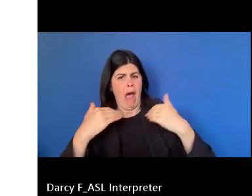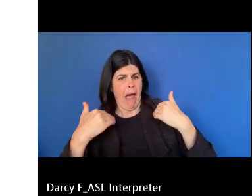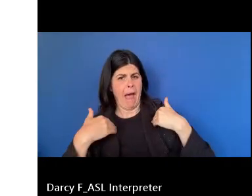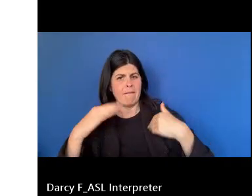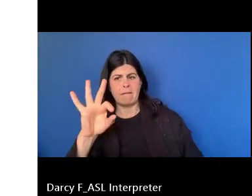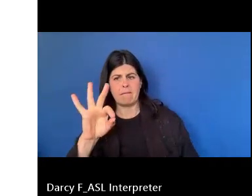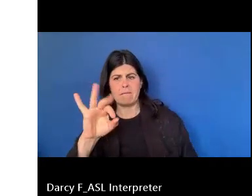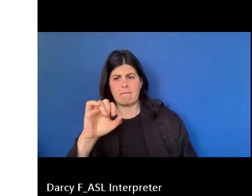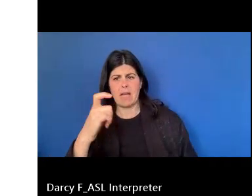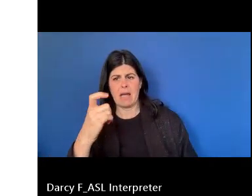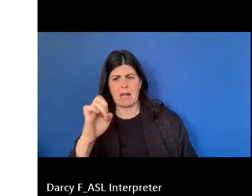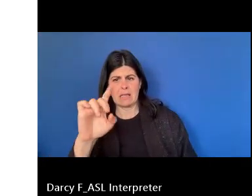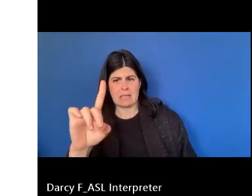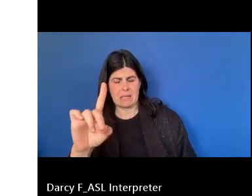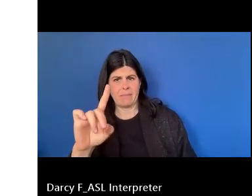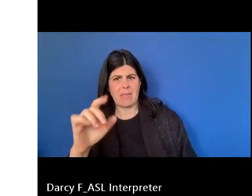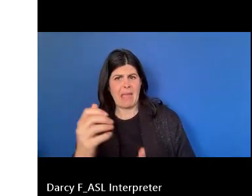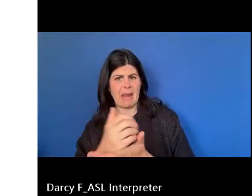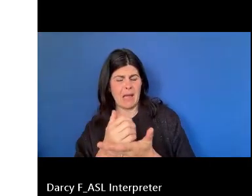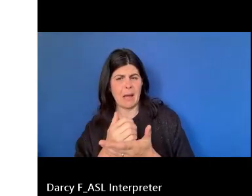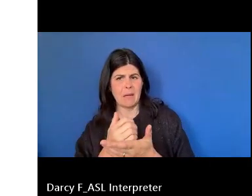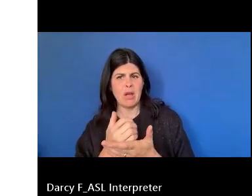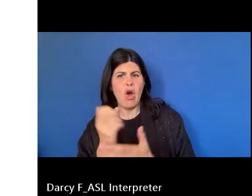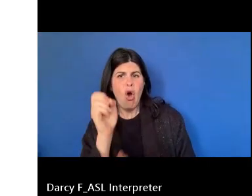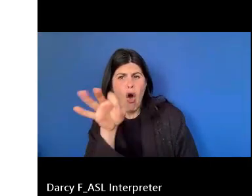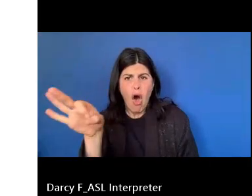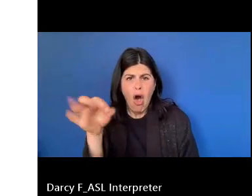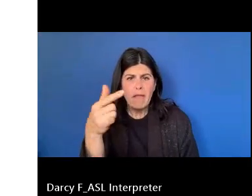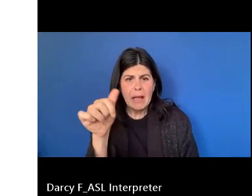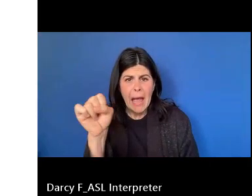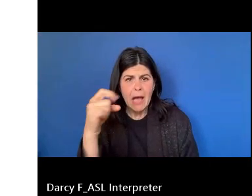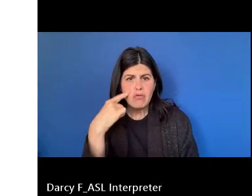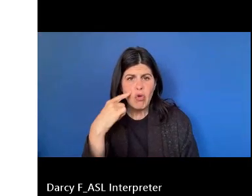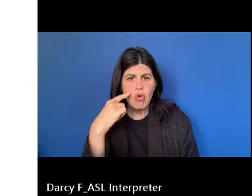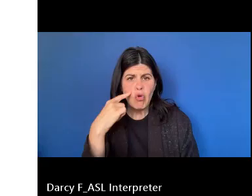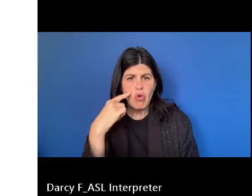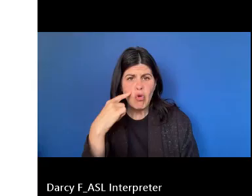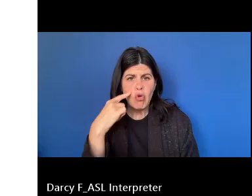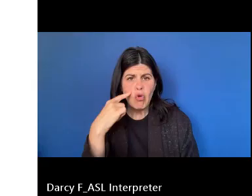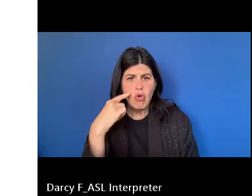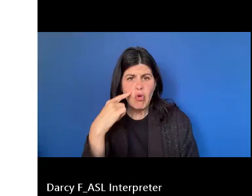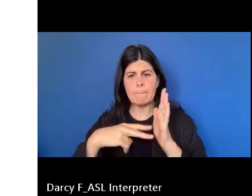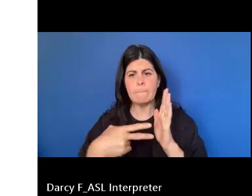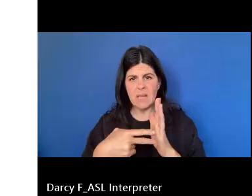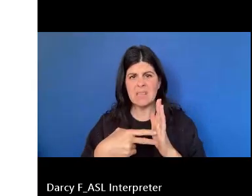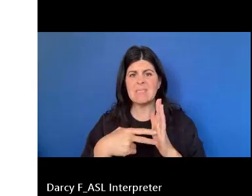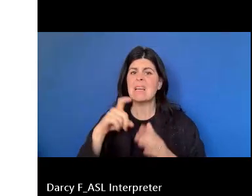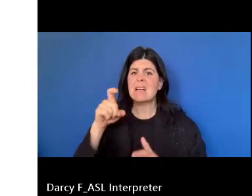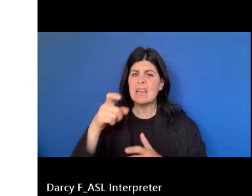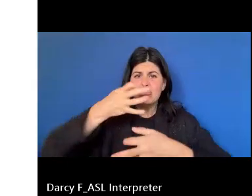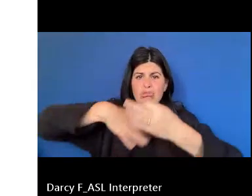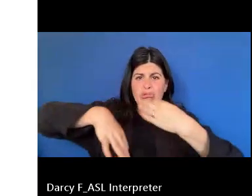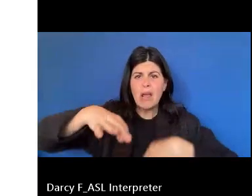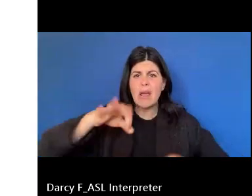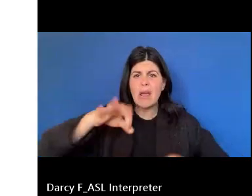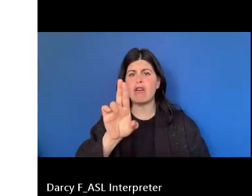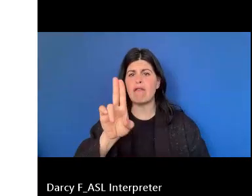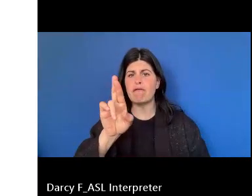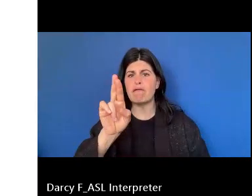and shutting off the gas to my house means shutting off, having to change out my furnace, my water heater,